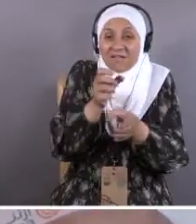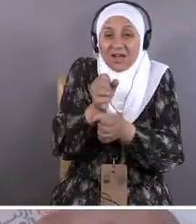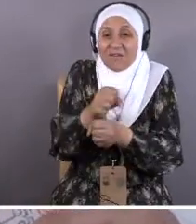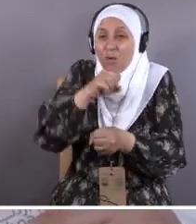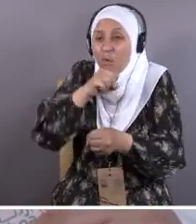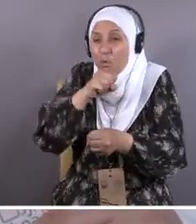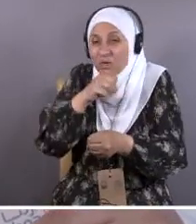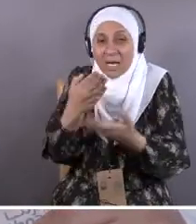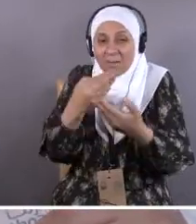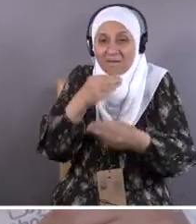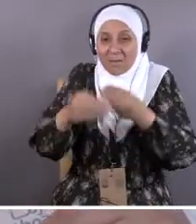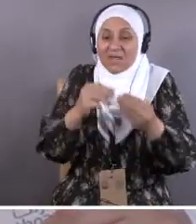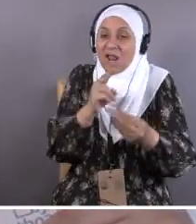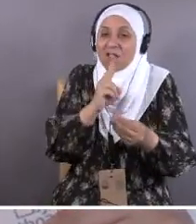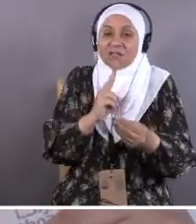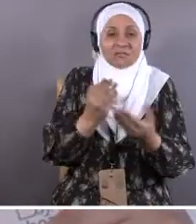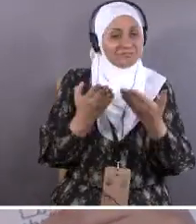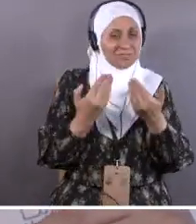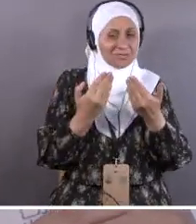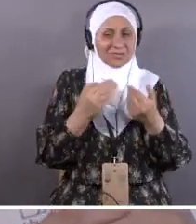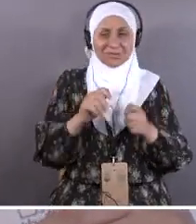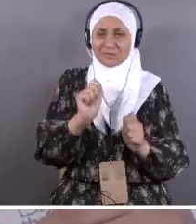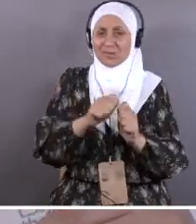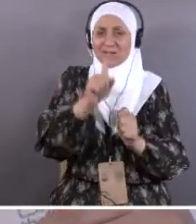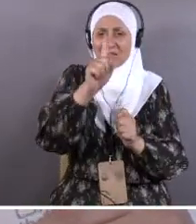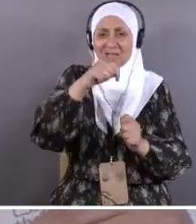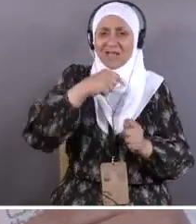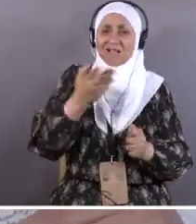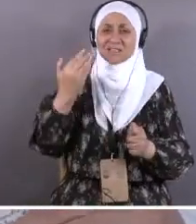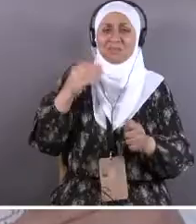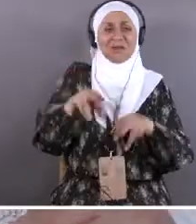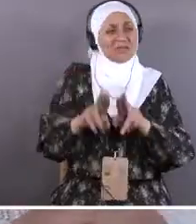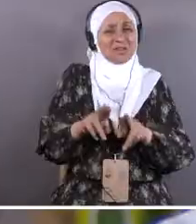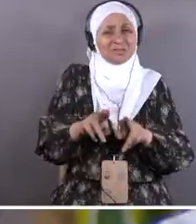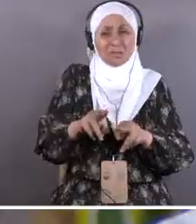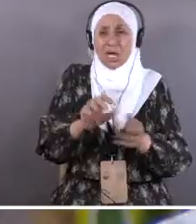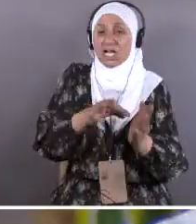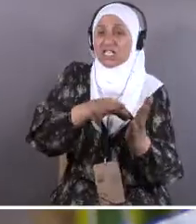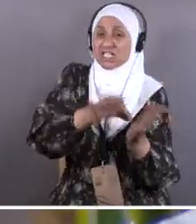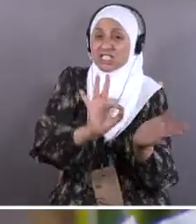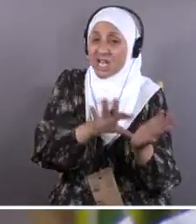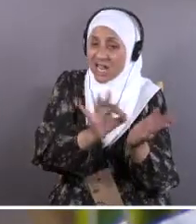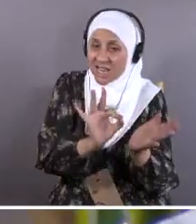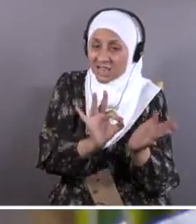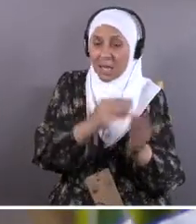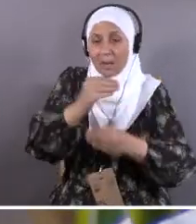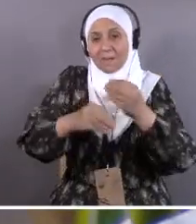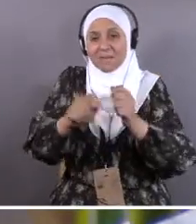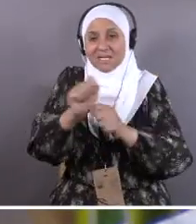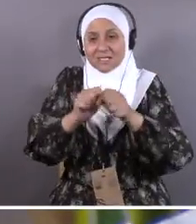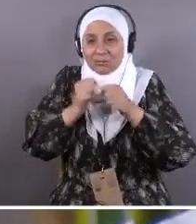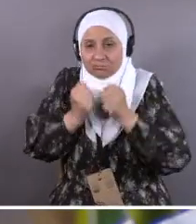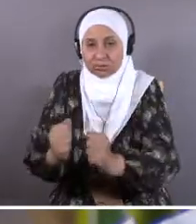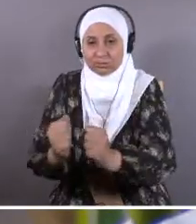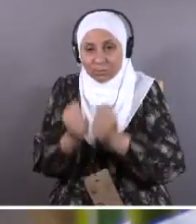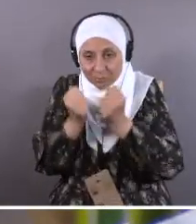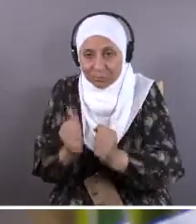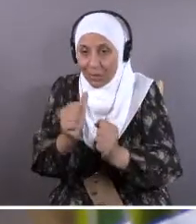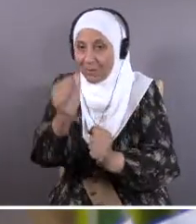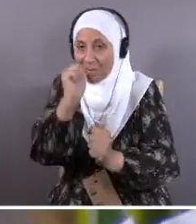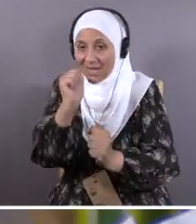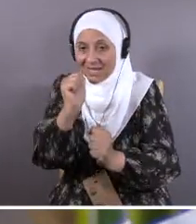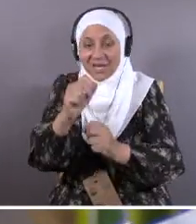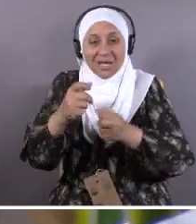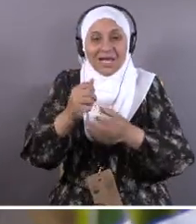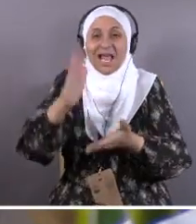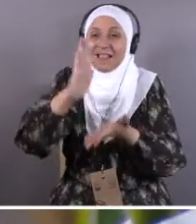waste? We did not have any waste because the capabilities at the time were very limited, and we used to carry out what is